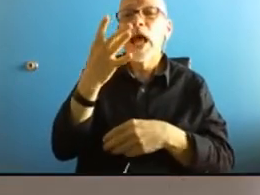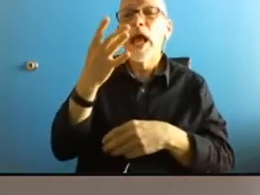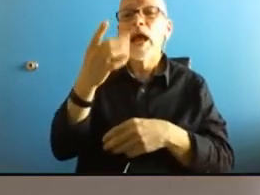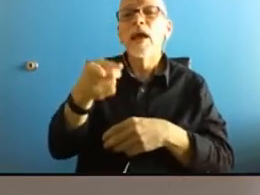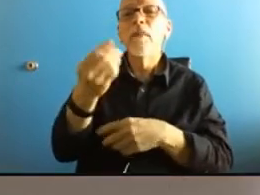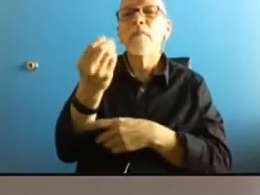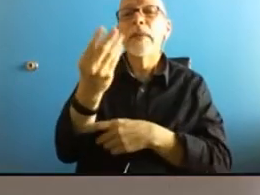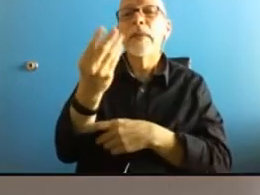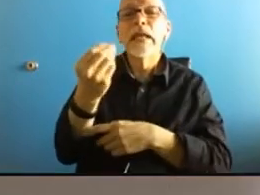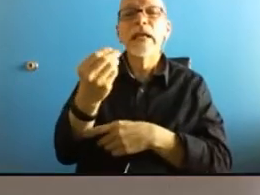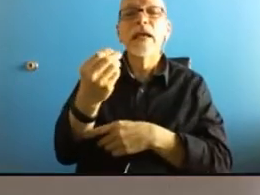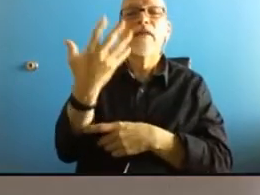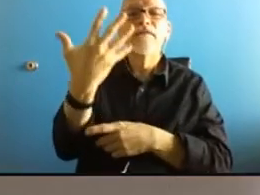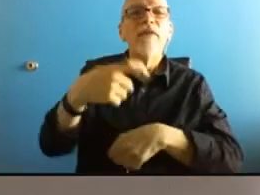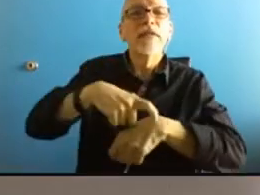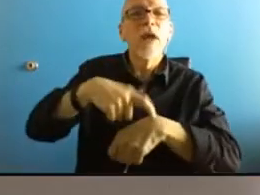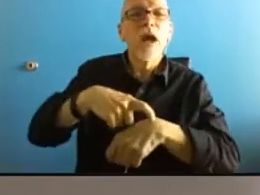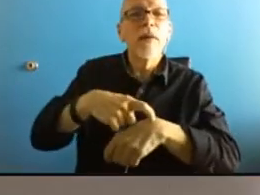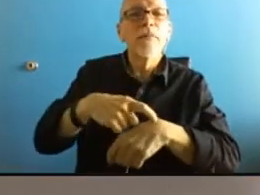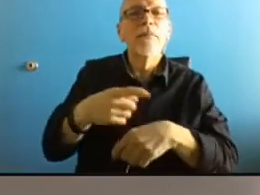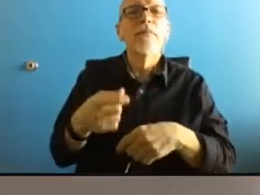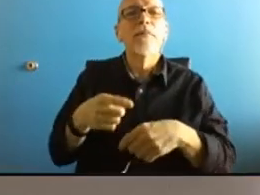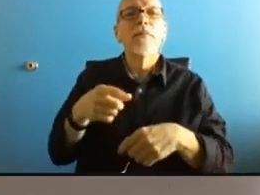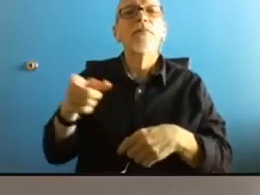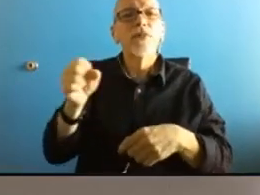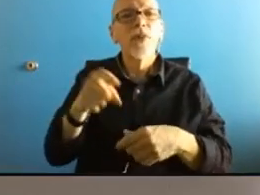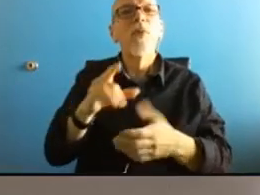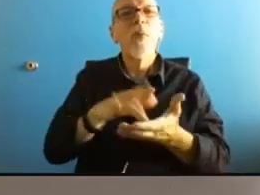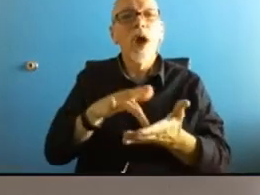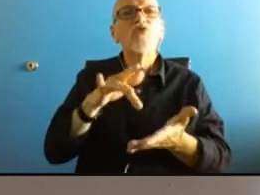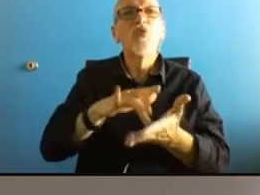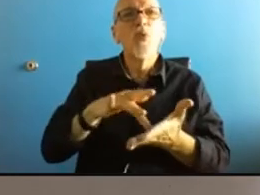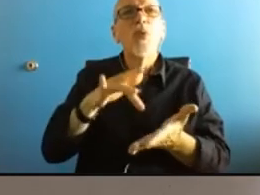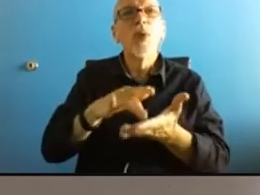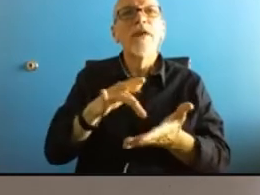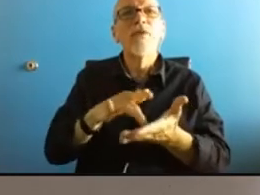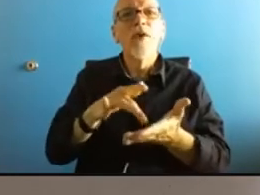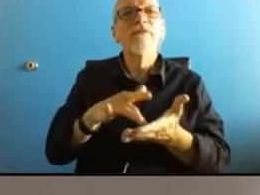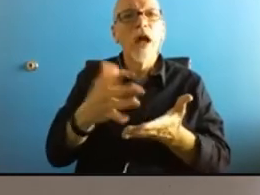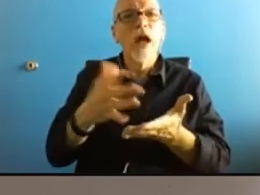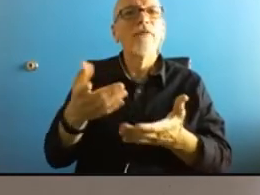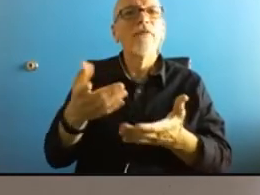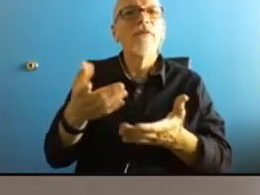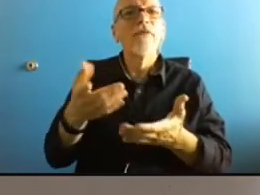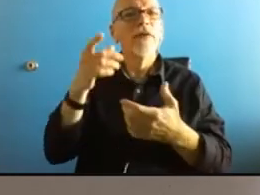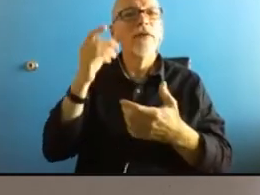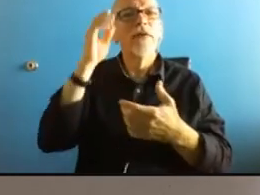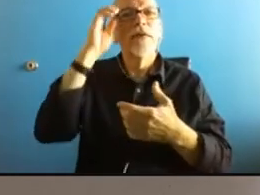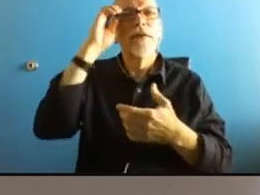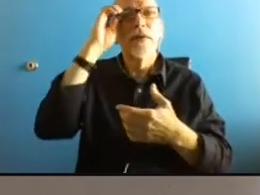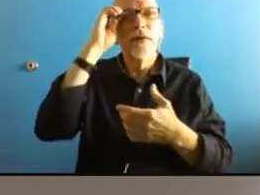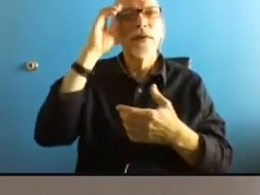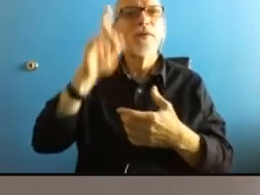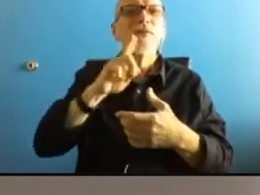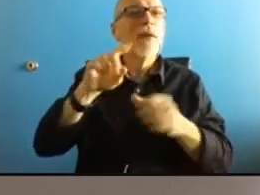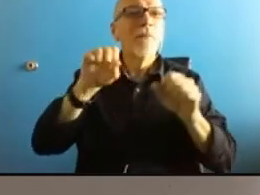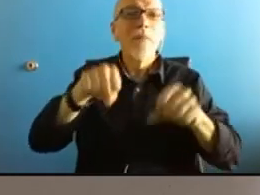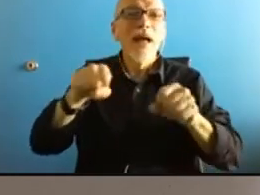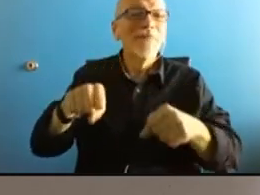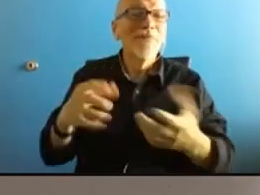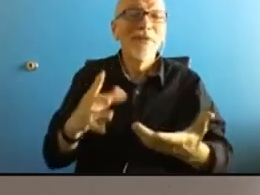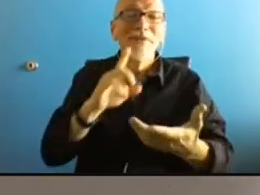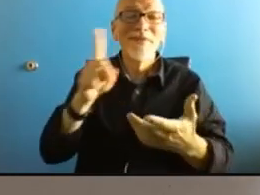blink 5 times. Yeah. 1, 2, 3, 4, 5. The possibilities are